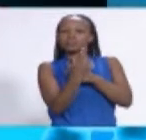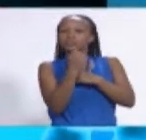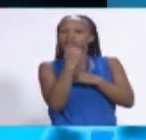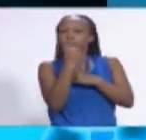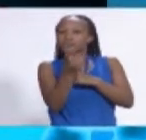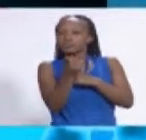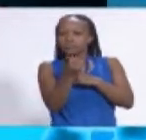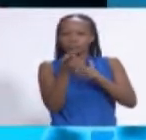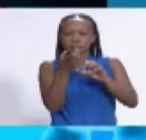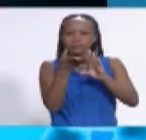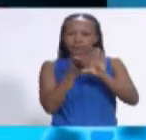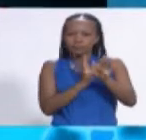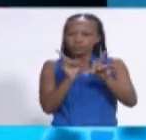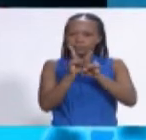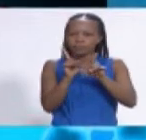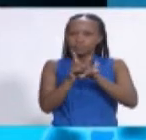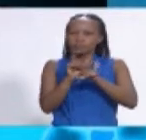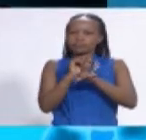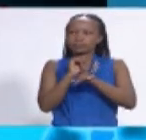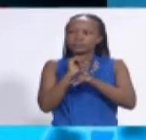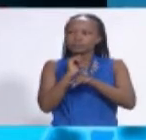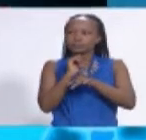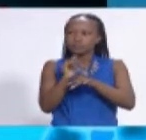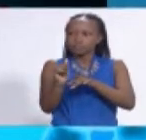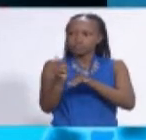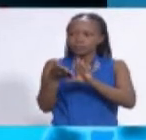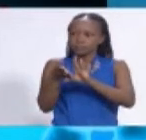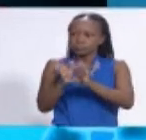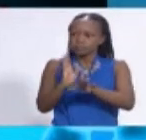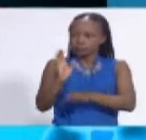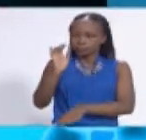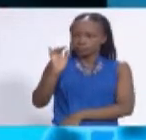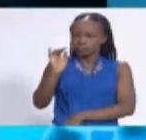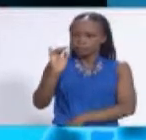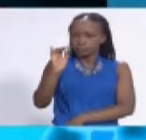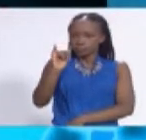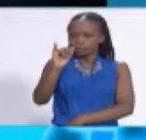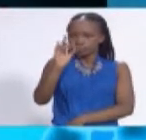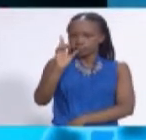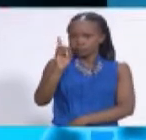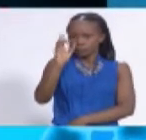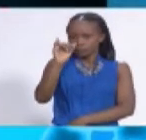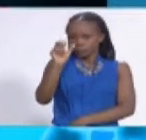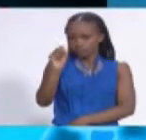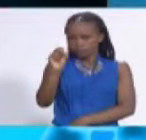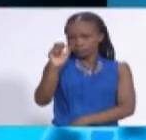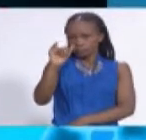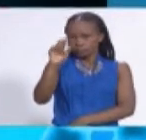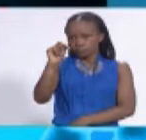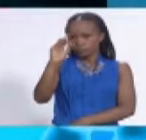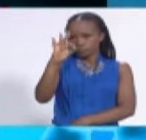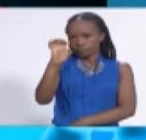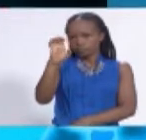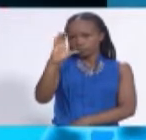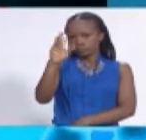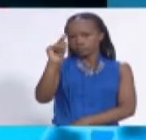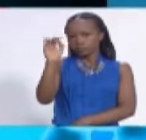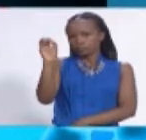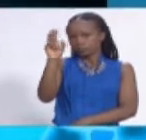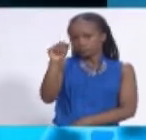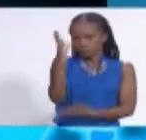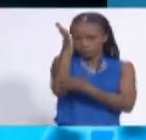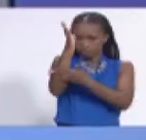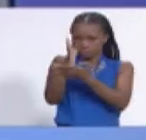the removal and disinfection of articles which have been exposed to infection. So these are